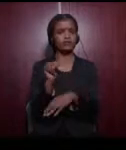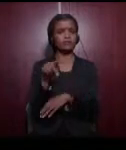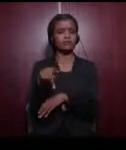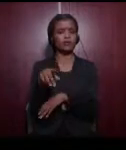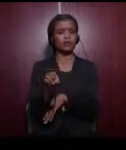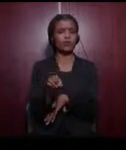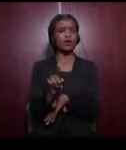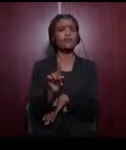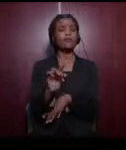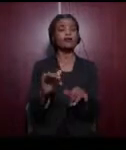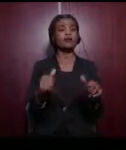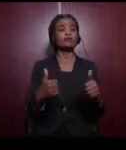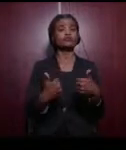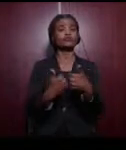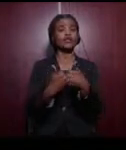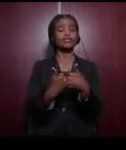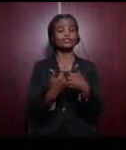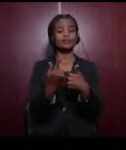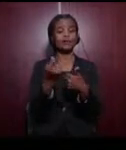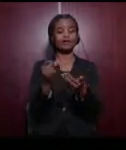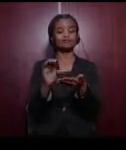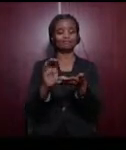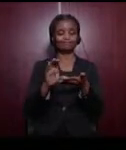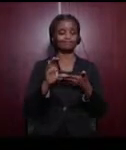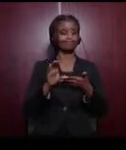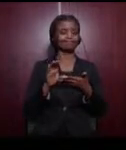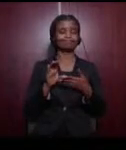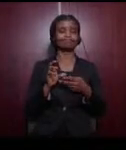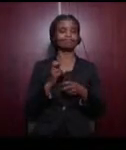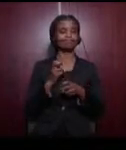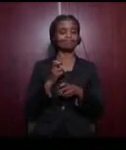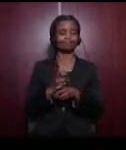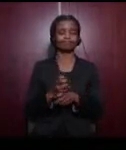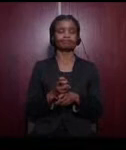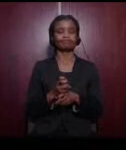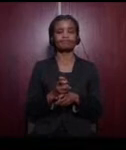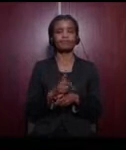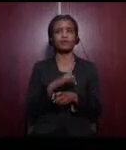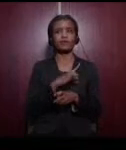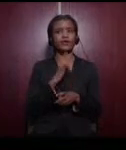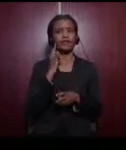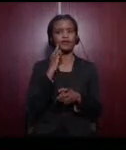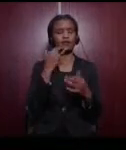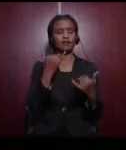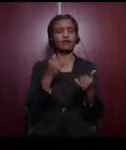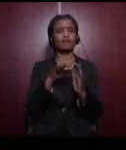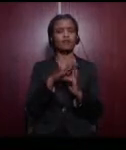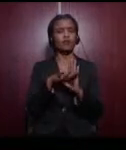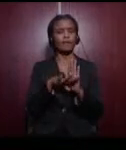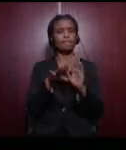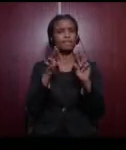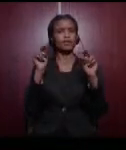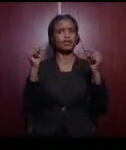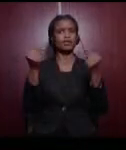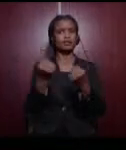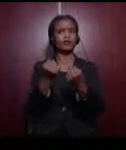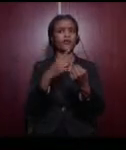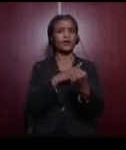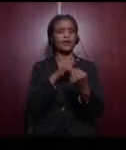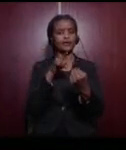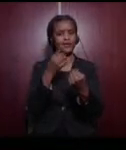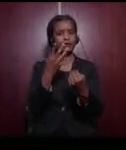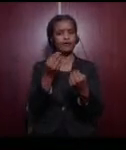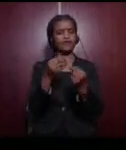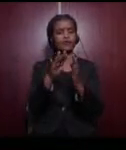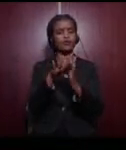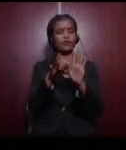funds. Right now, there's a program which I think national, we are running the program of growing a boy child in